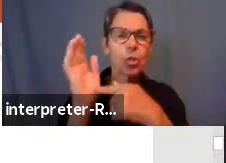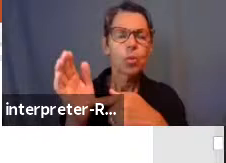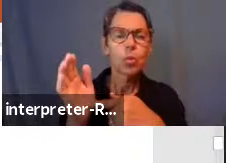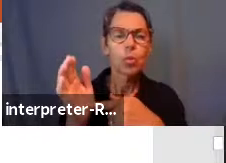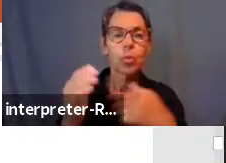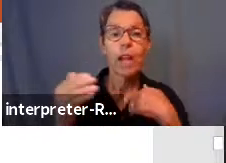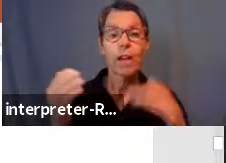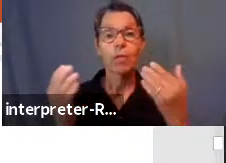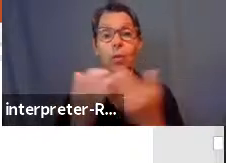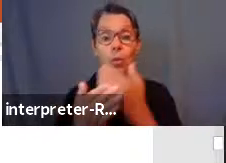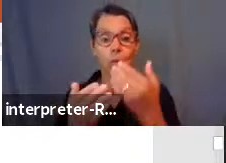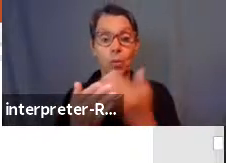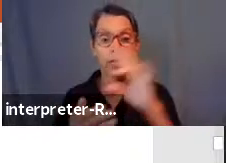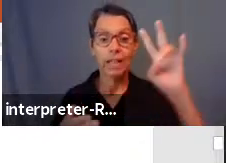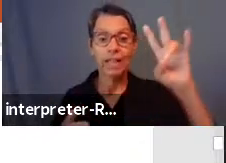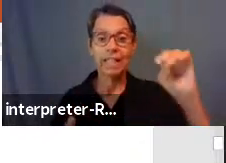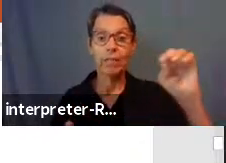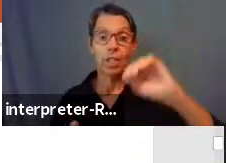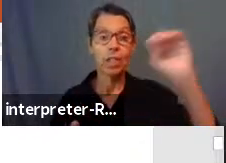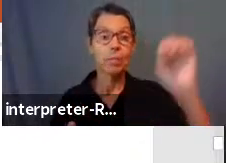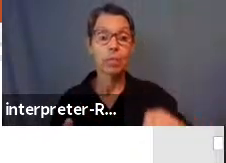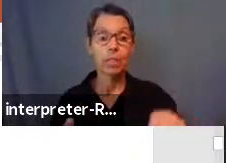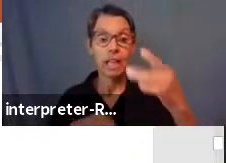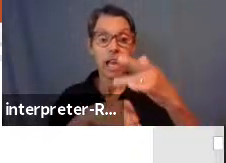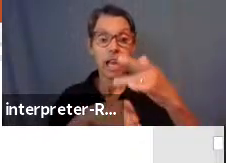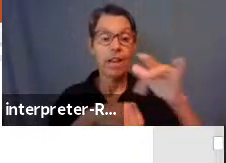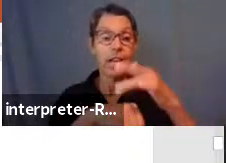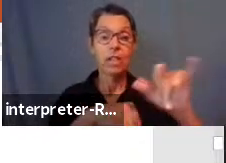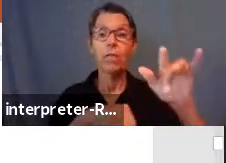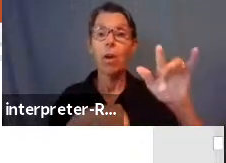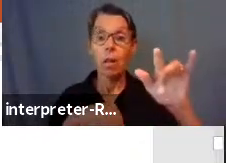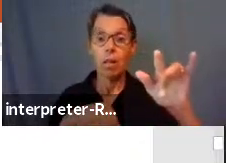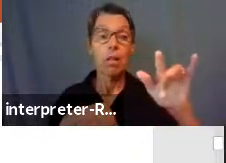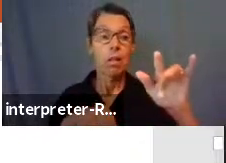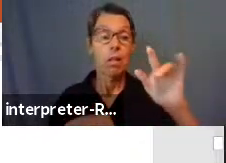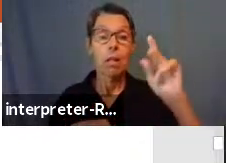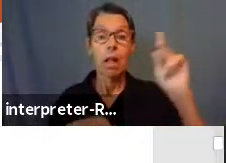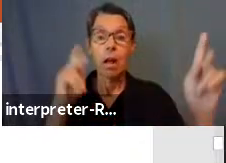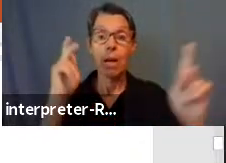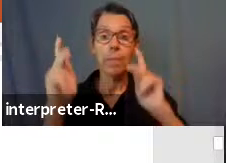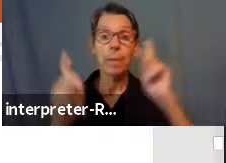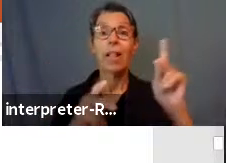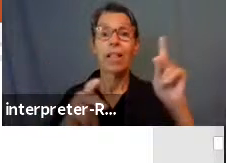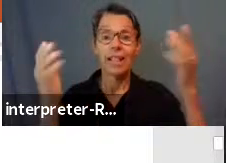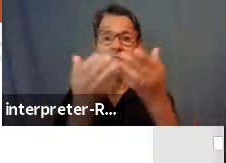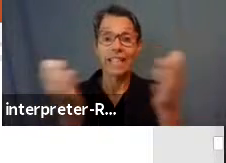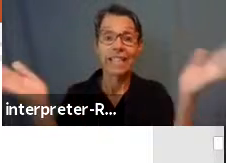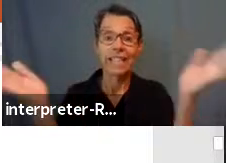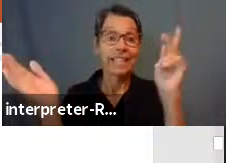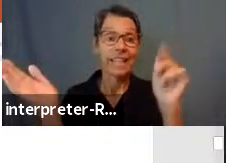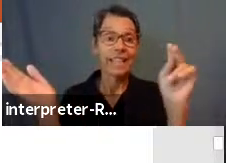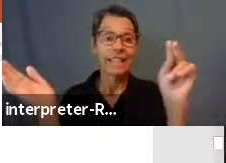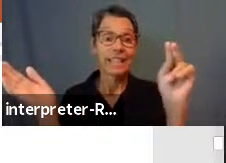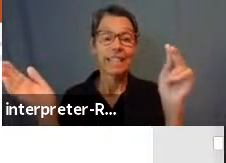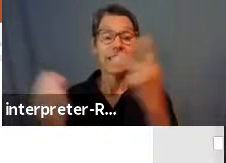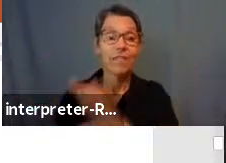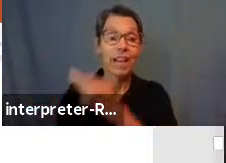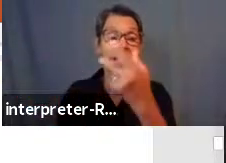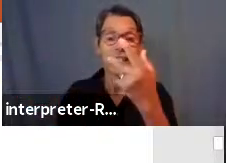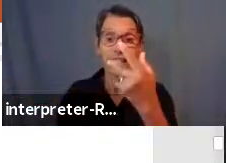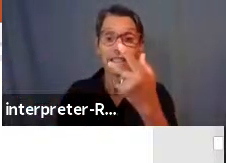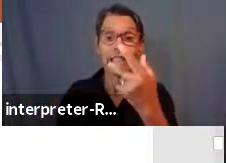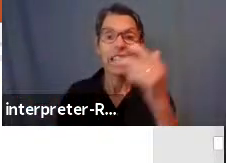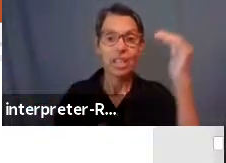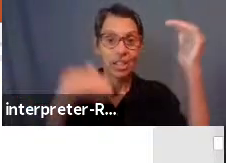new milestone. 70% of the eligible population in Kansas is vaccinated. So that's a testament to a lot